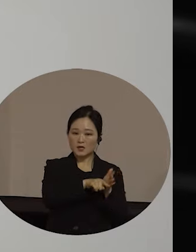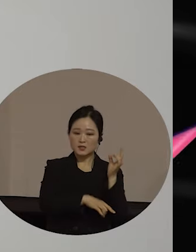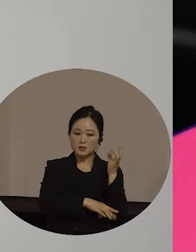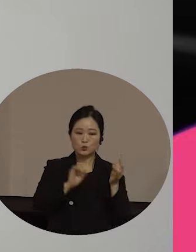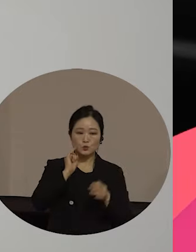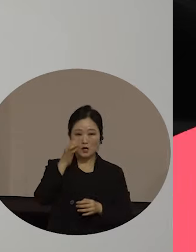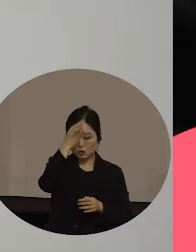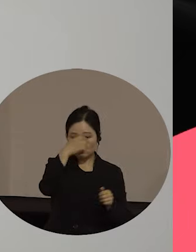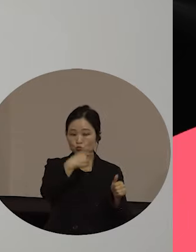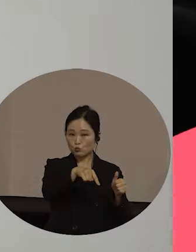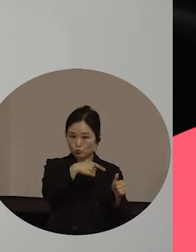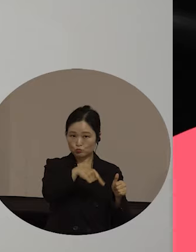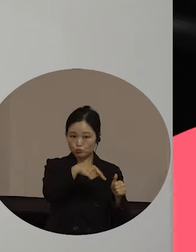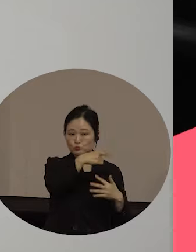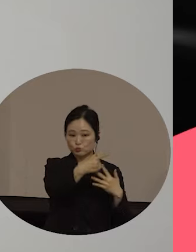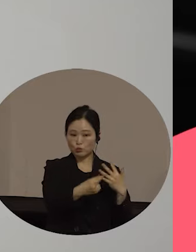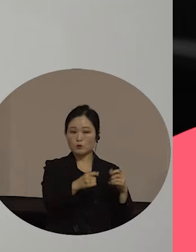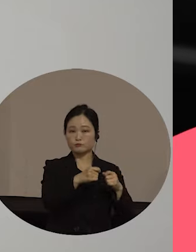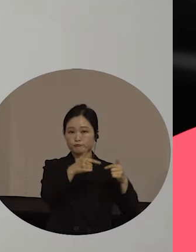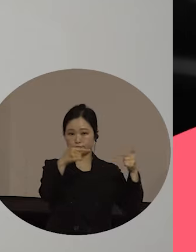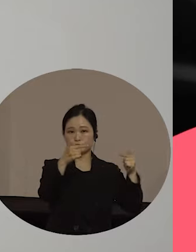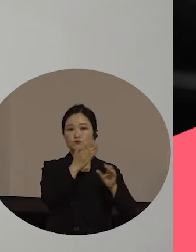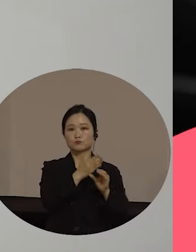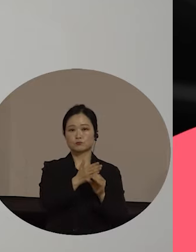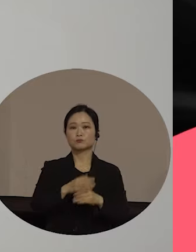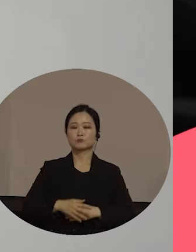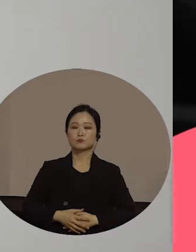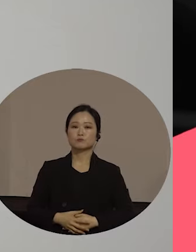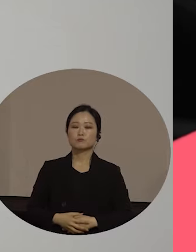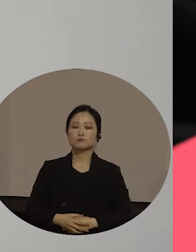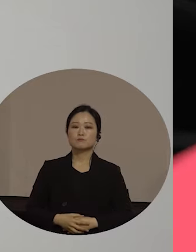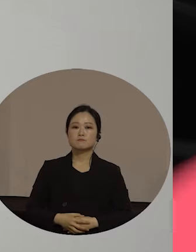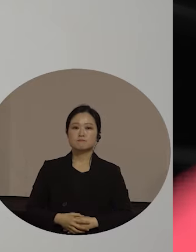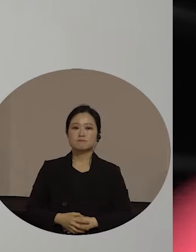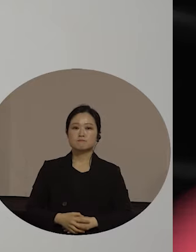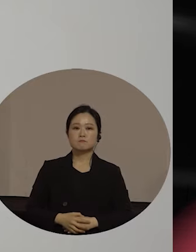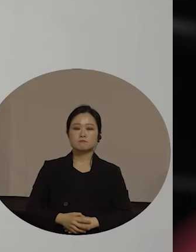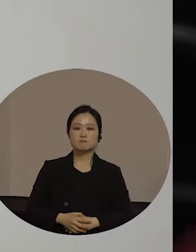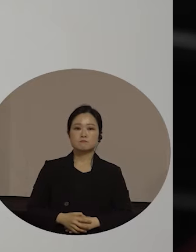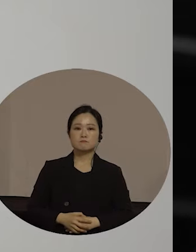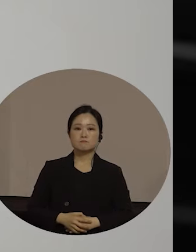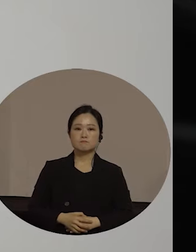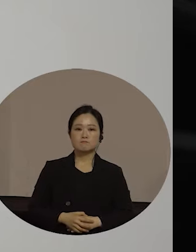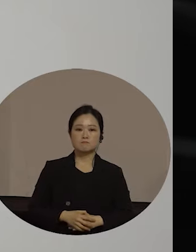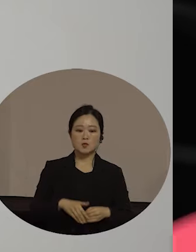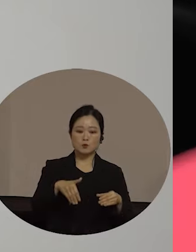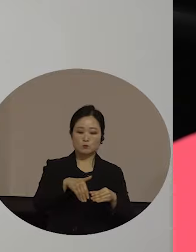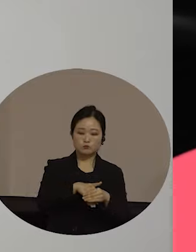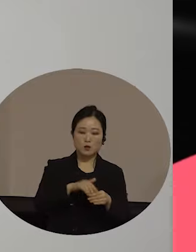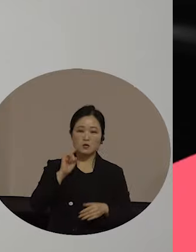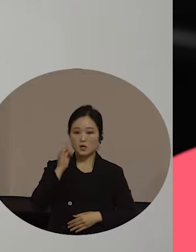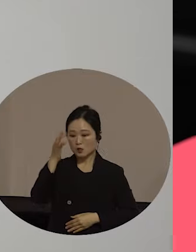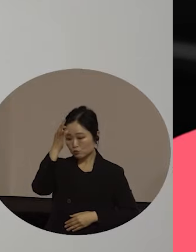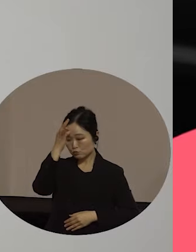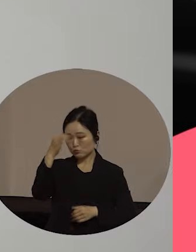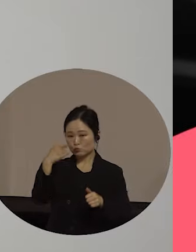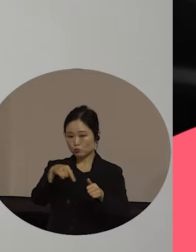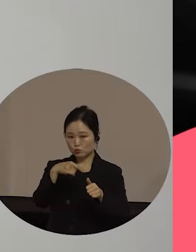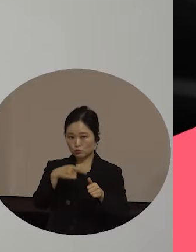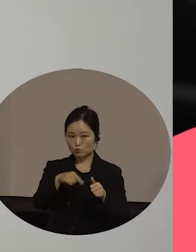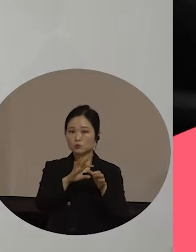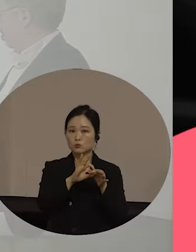education schools that offer then arts and culture education also for older people